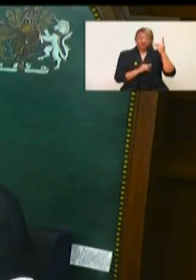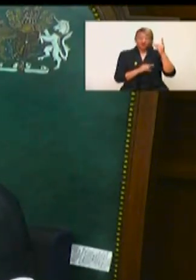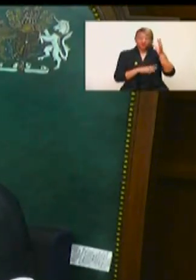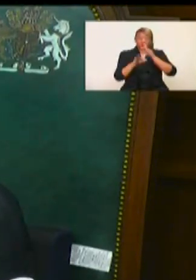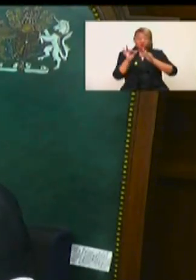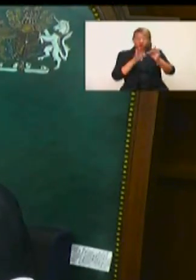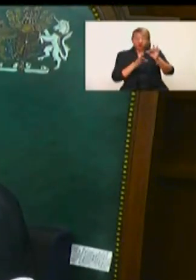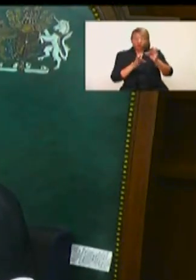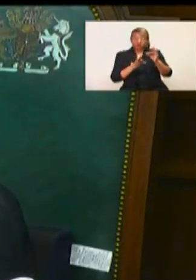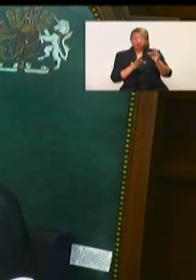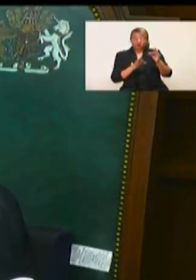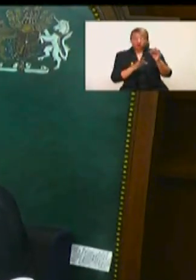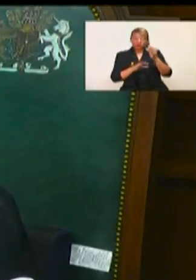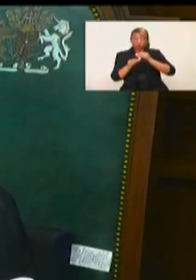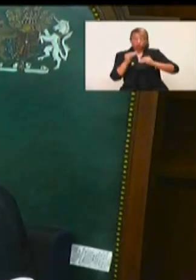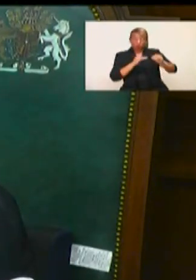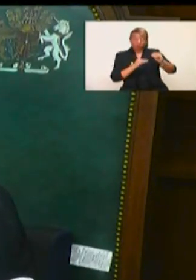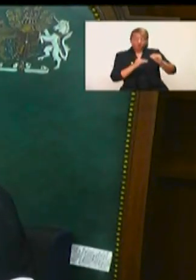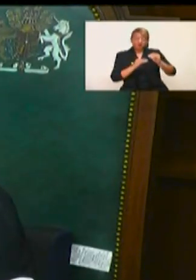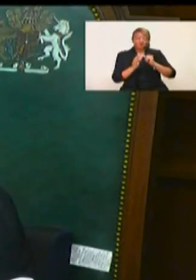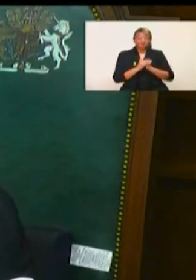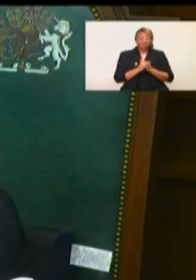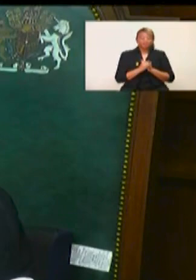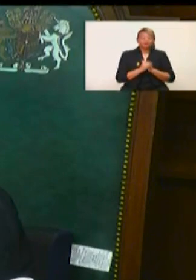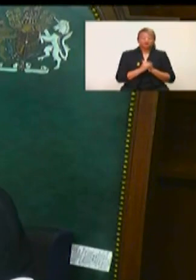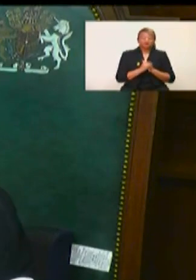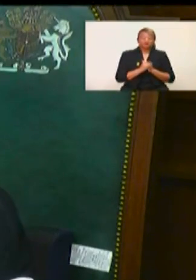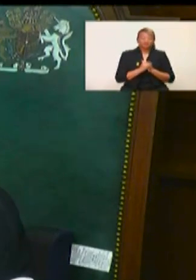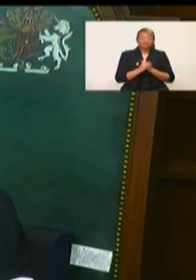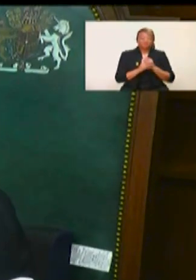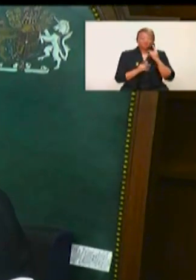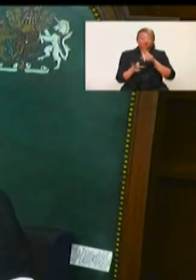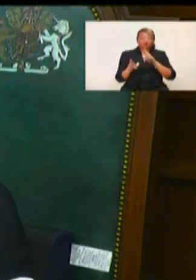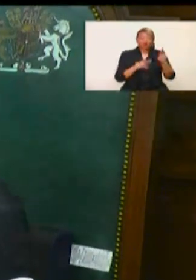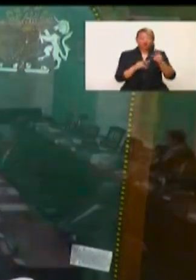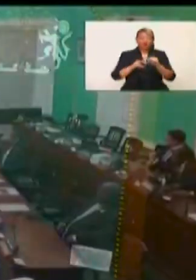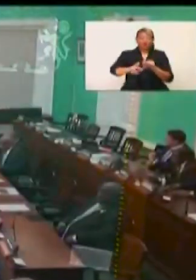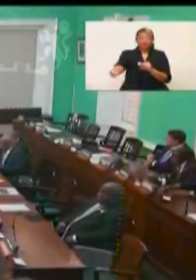out. So, Carmichael, you are on the floor. I presume that you are now ready.